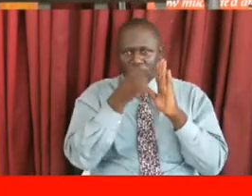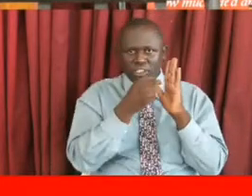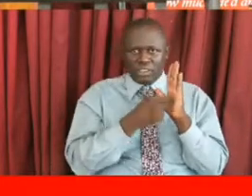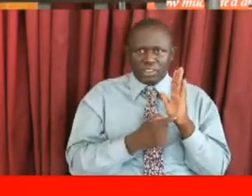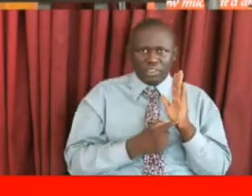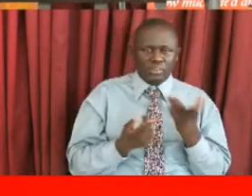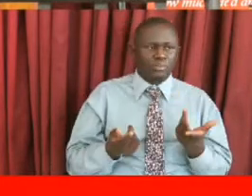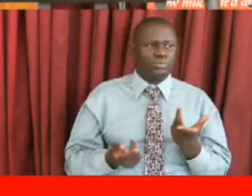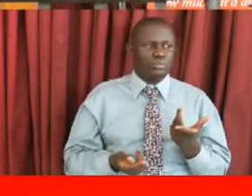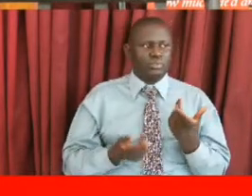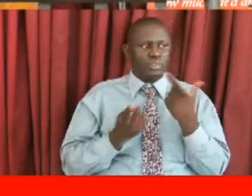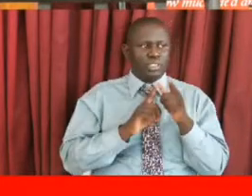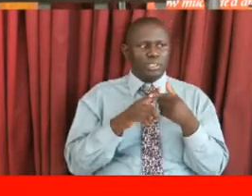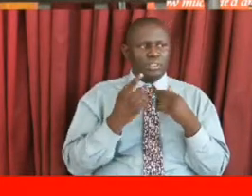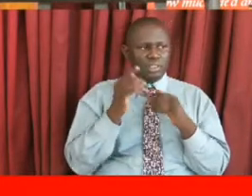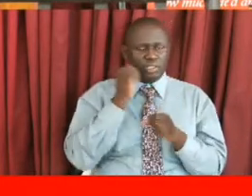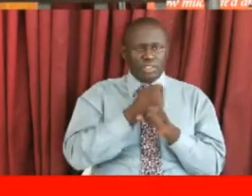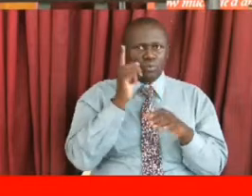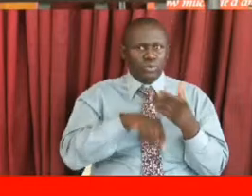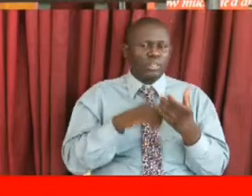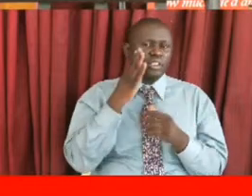that you haven't experienced